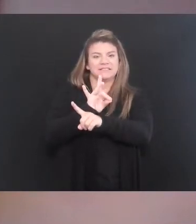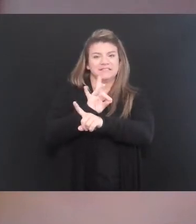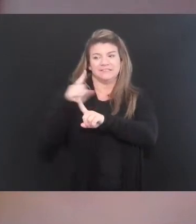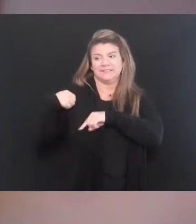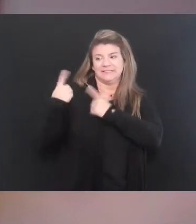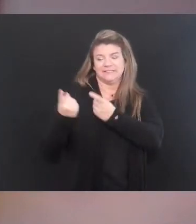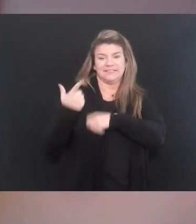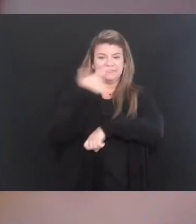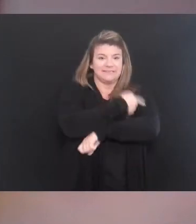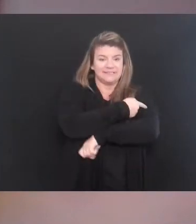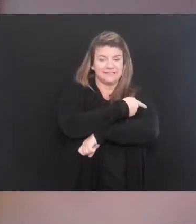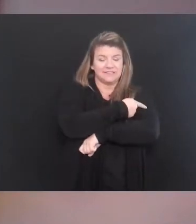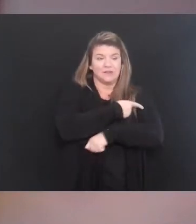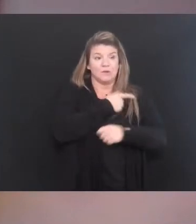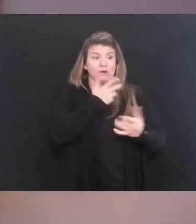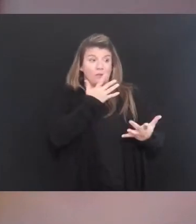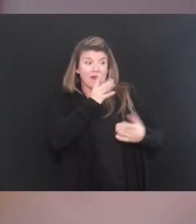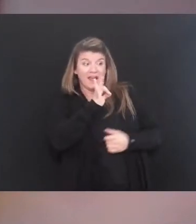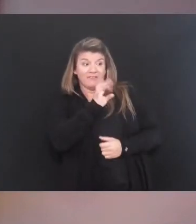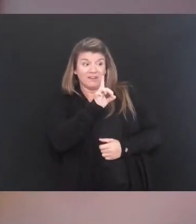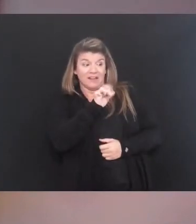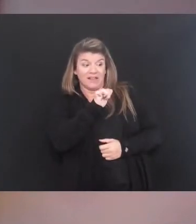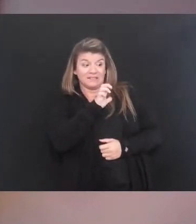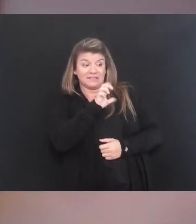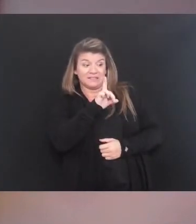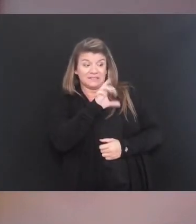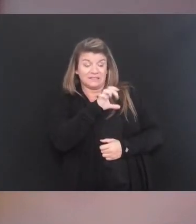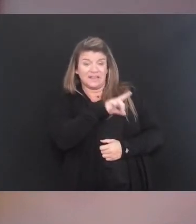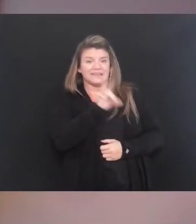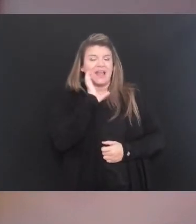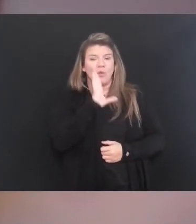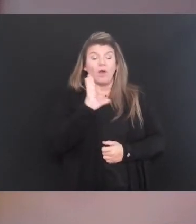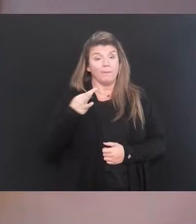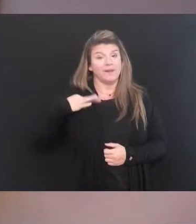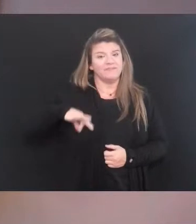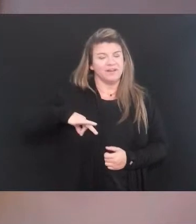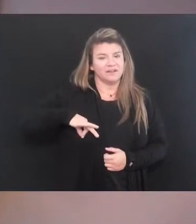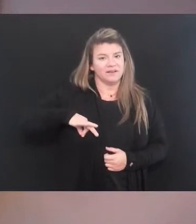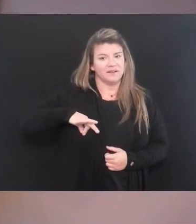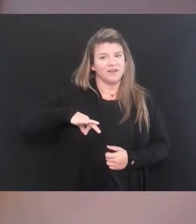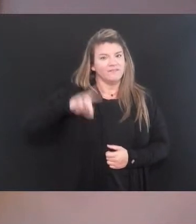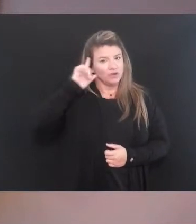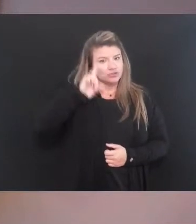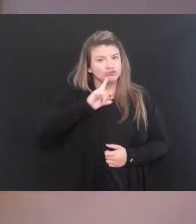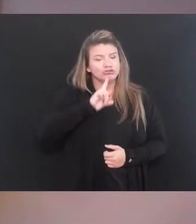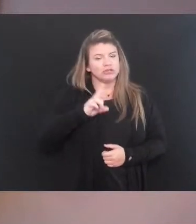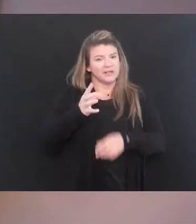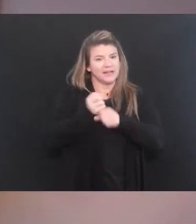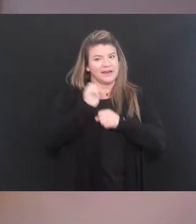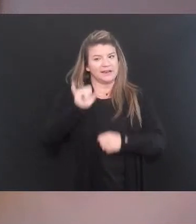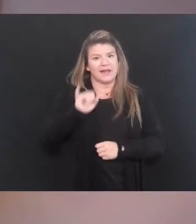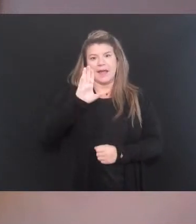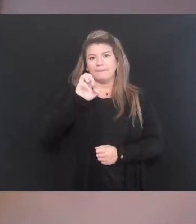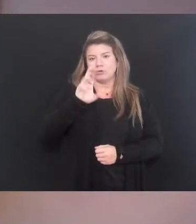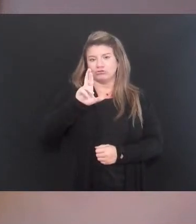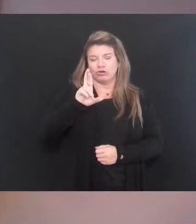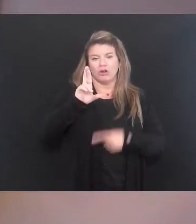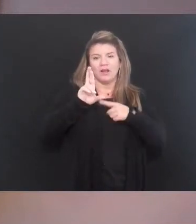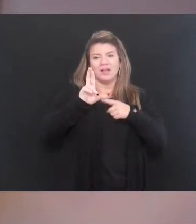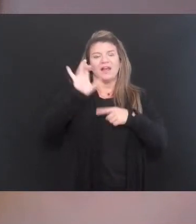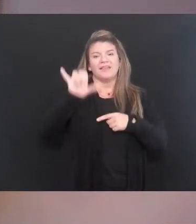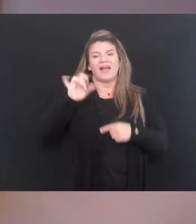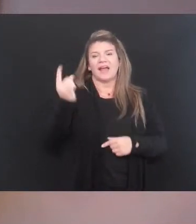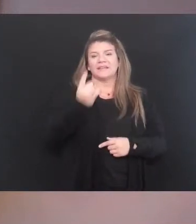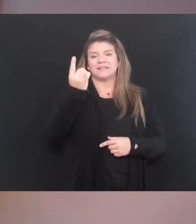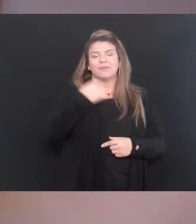the FDA, CDC says, they would be certainly benefiting, I believe, from a booster. And that is something that we've